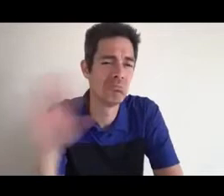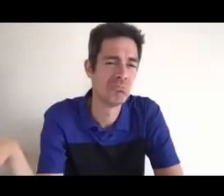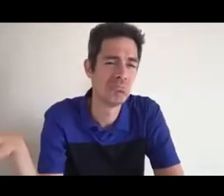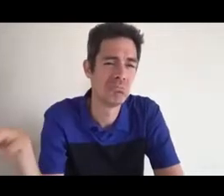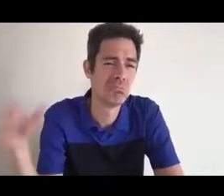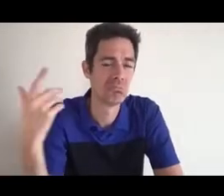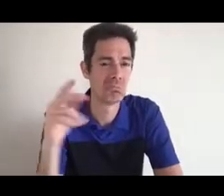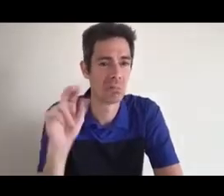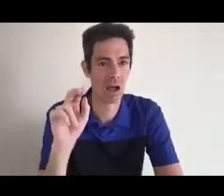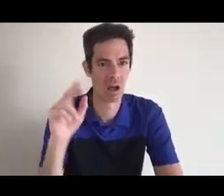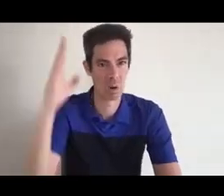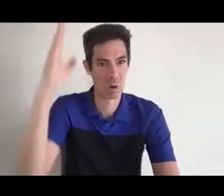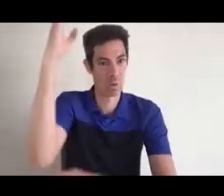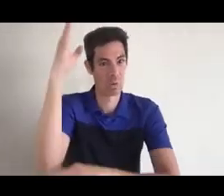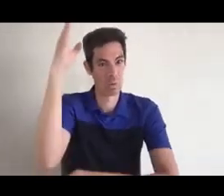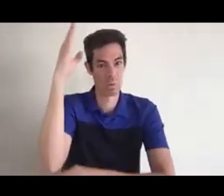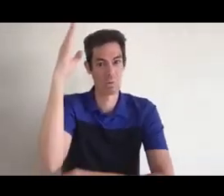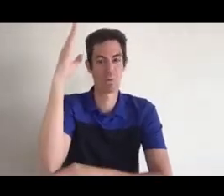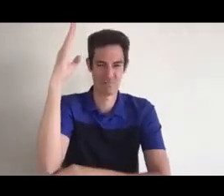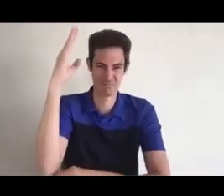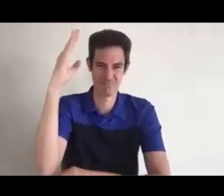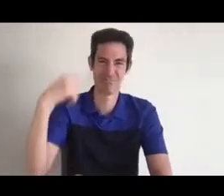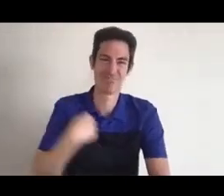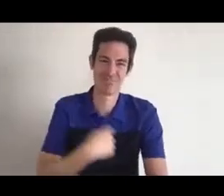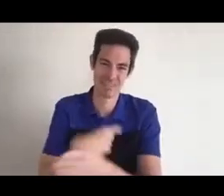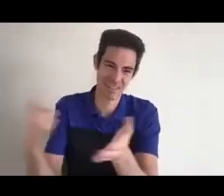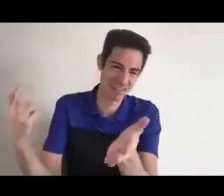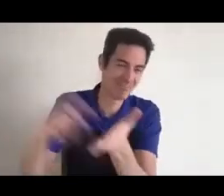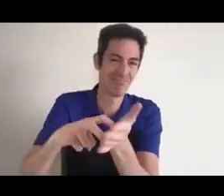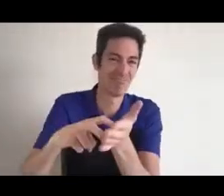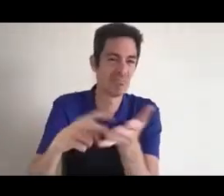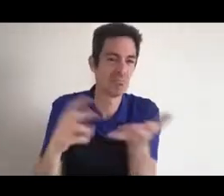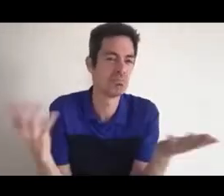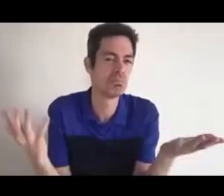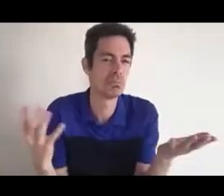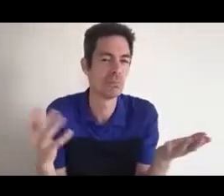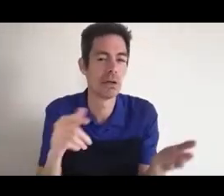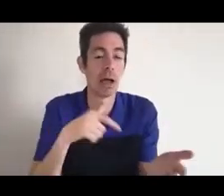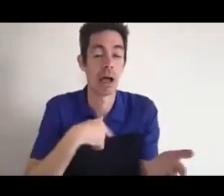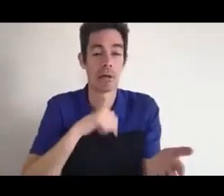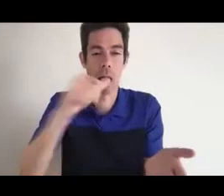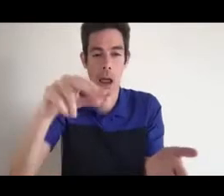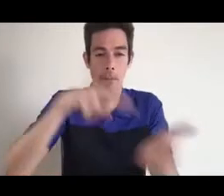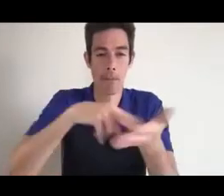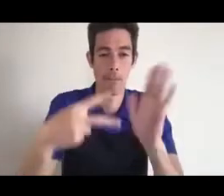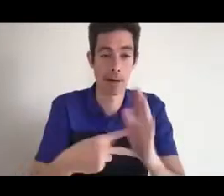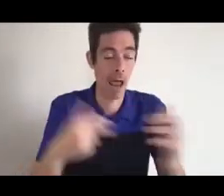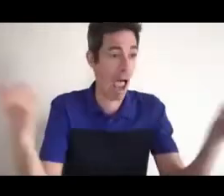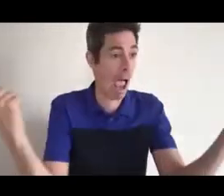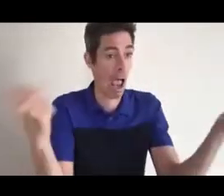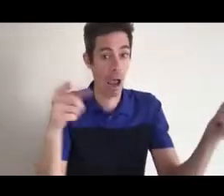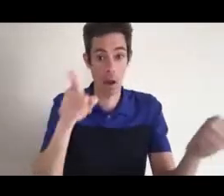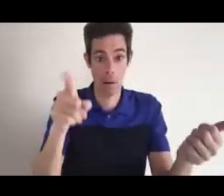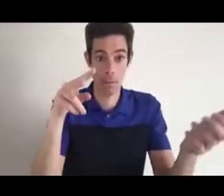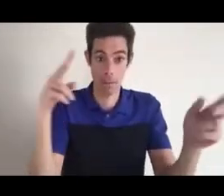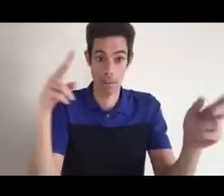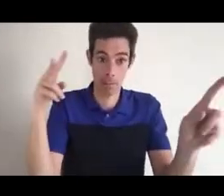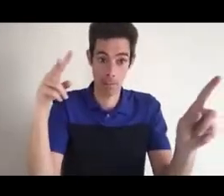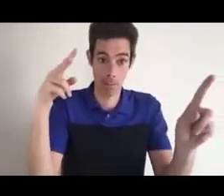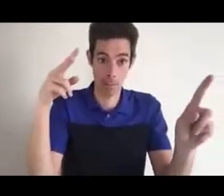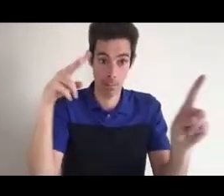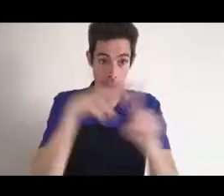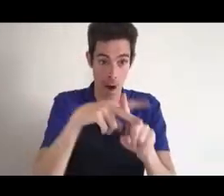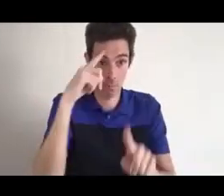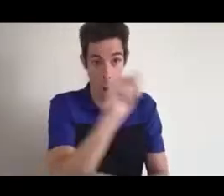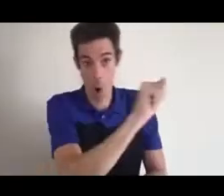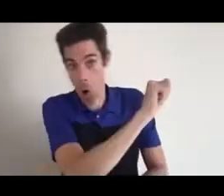you don't have to point. You can just say noon, we rise. And I don't intend to